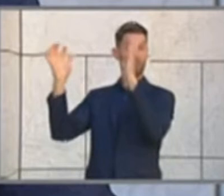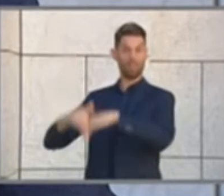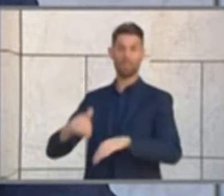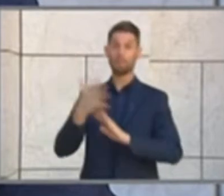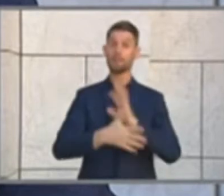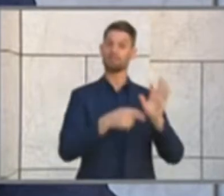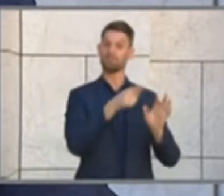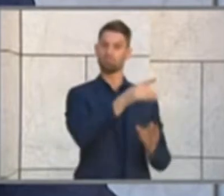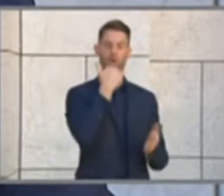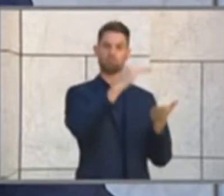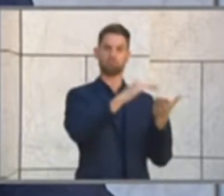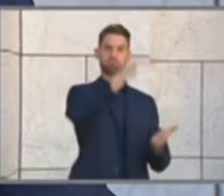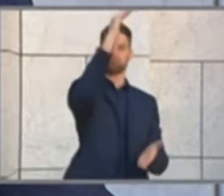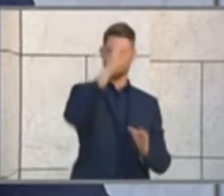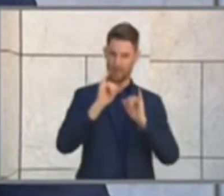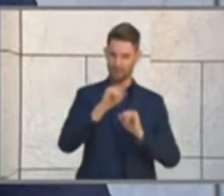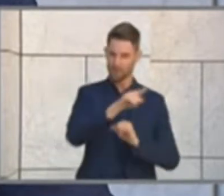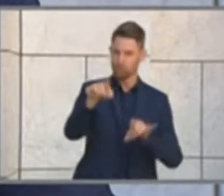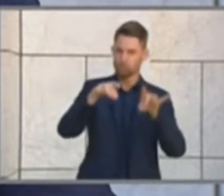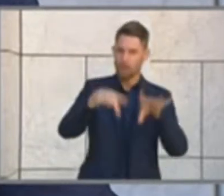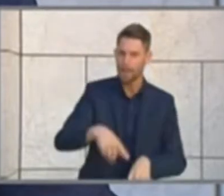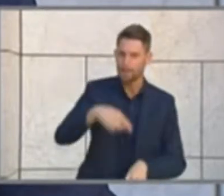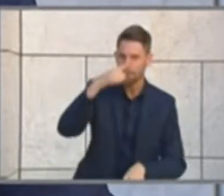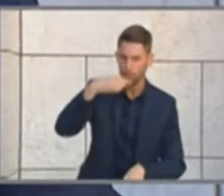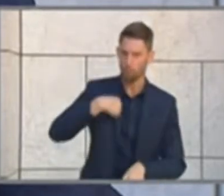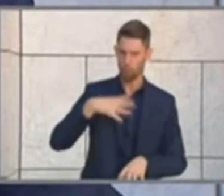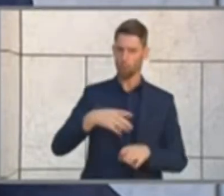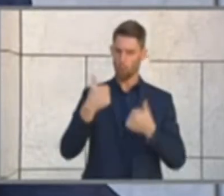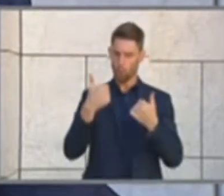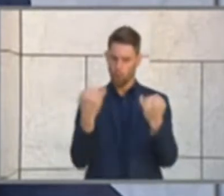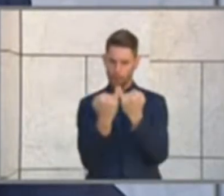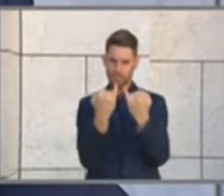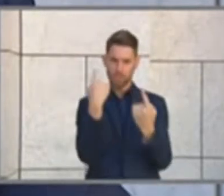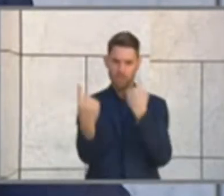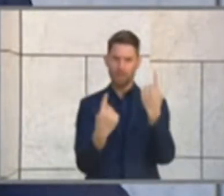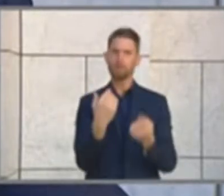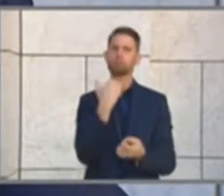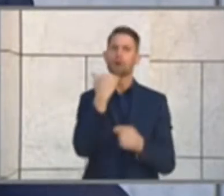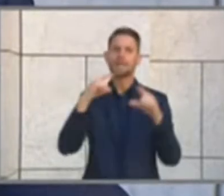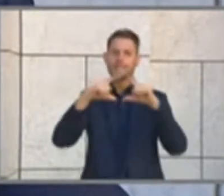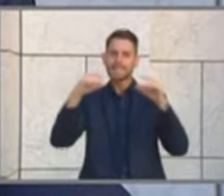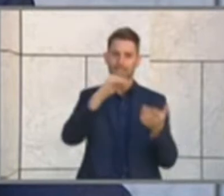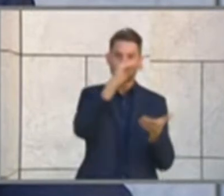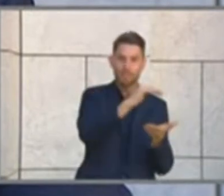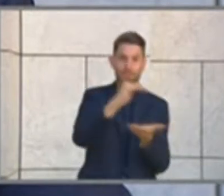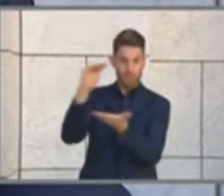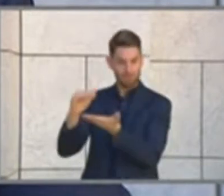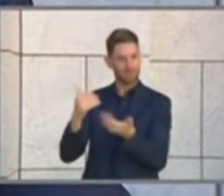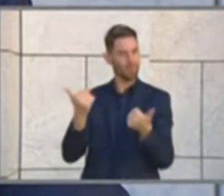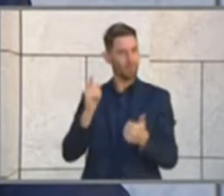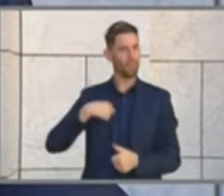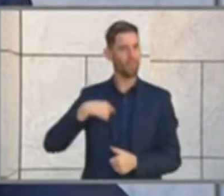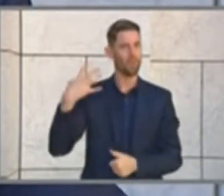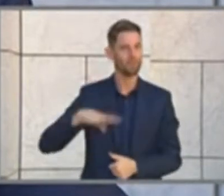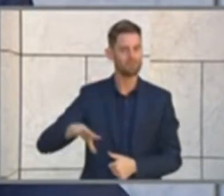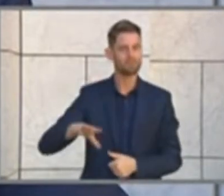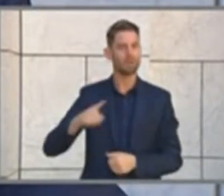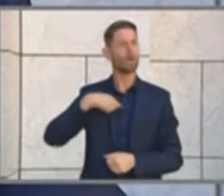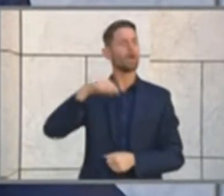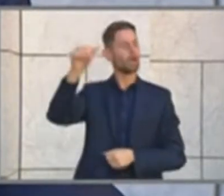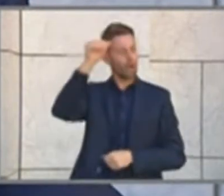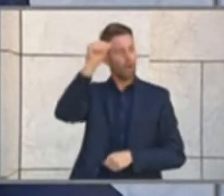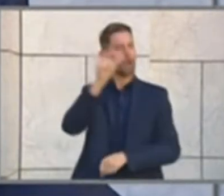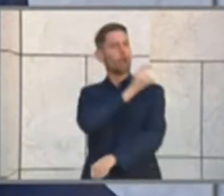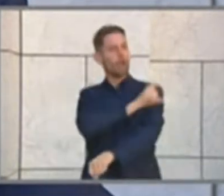moving around this country. And we believe that will be the outcome. And we look forward to the best